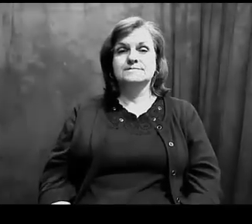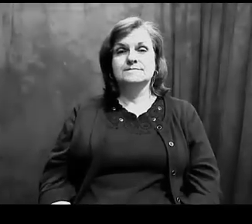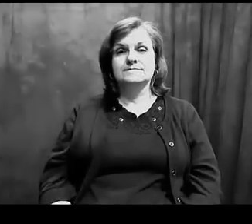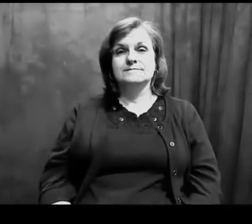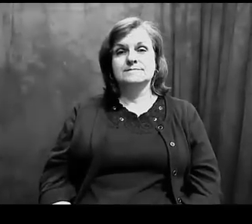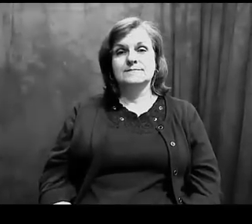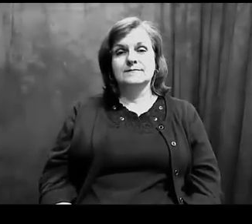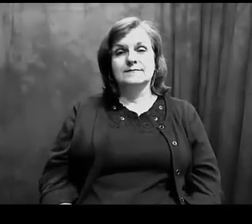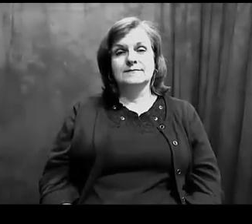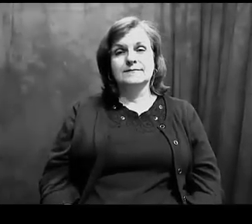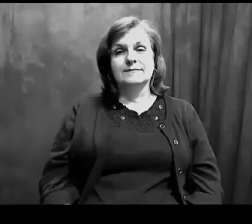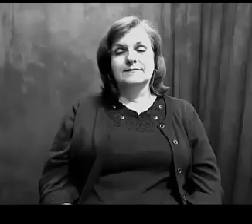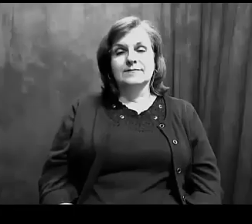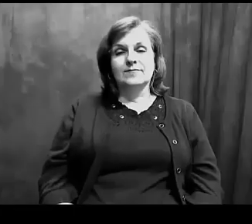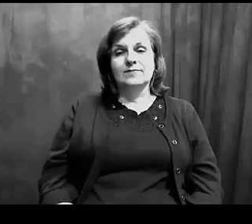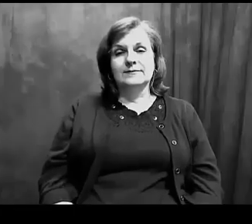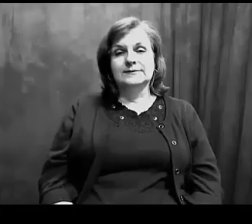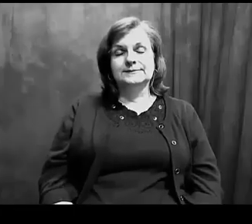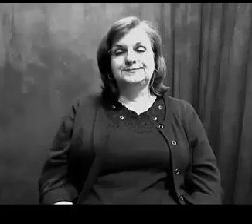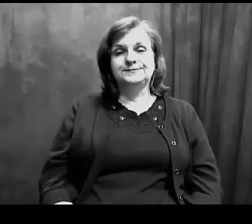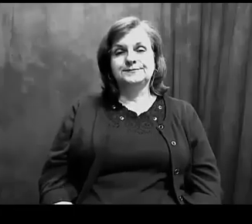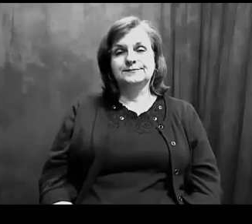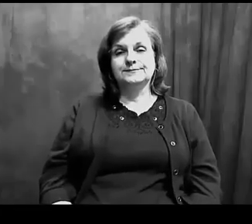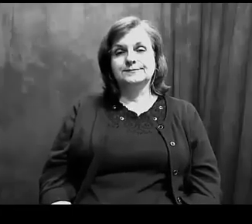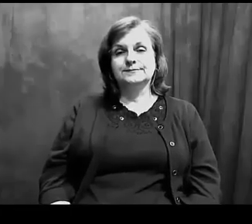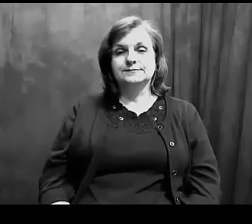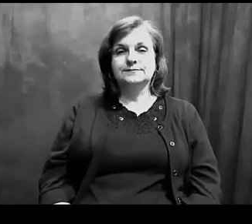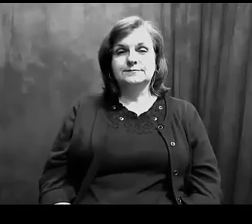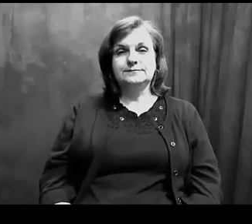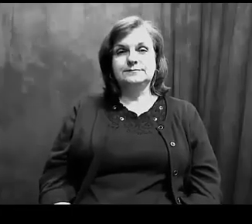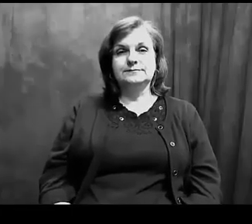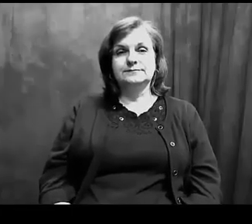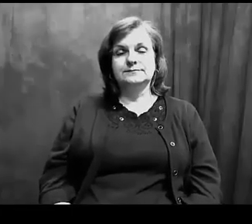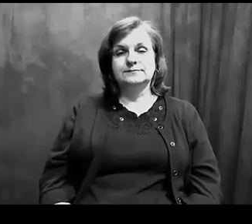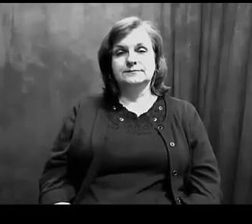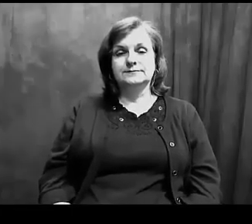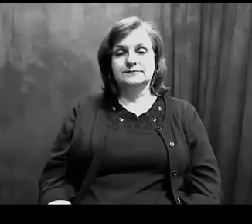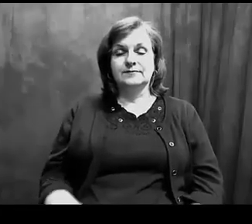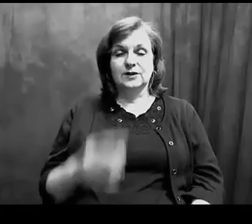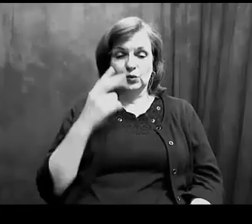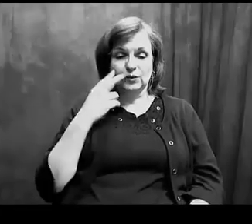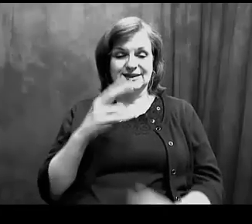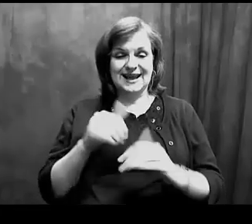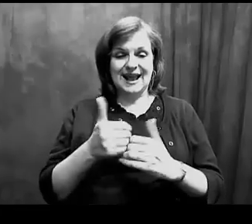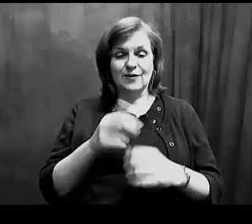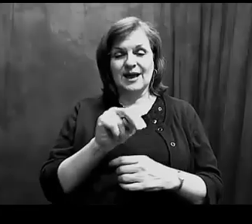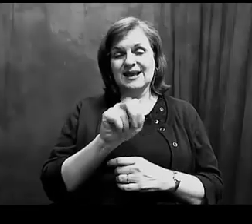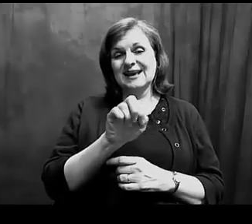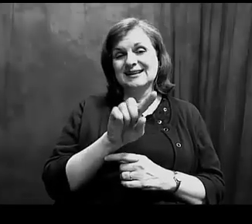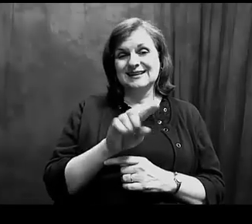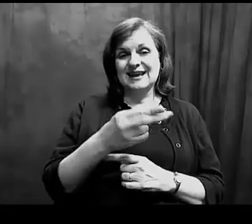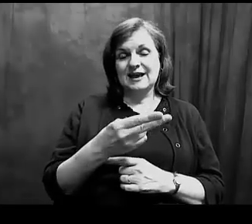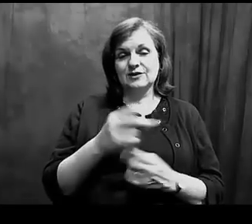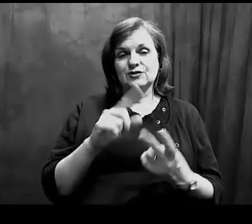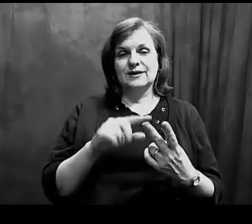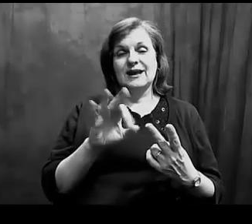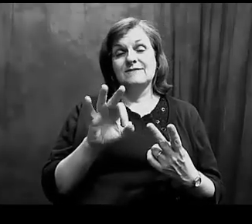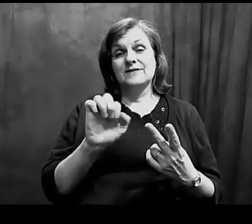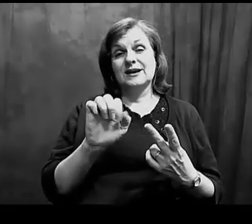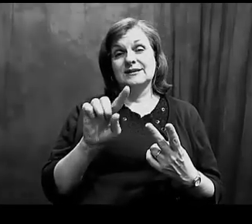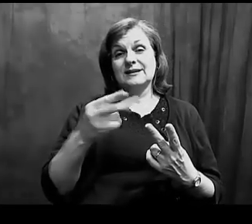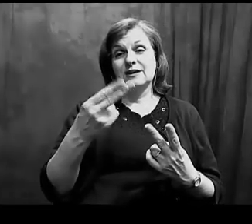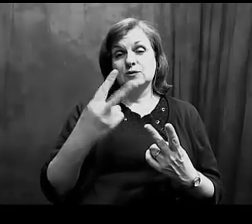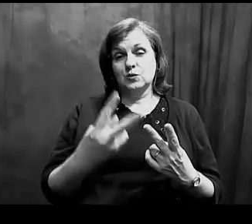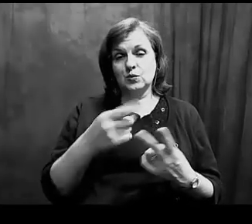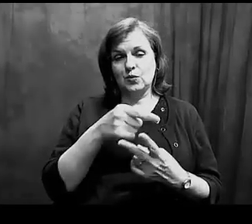right, so we've got to look at this generation of NADH